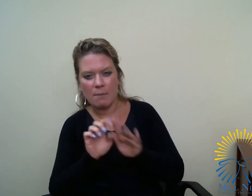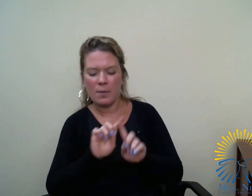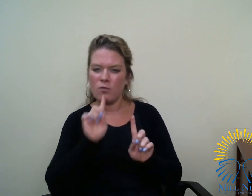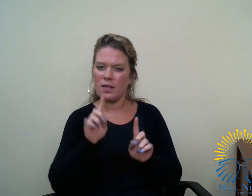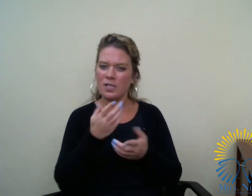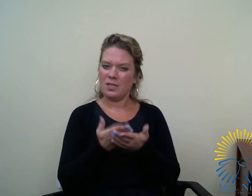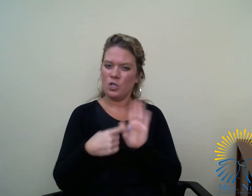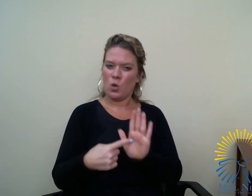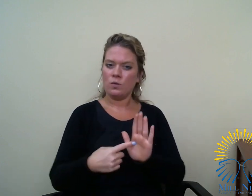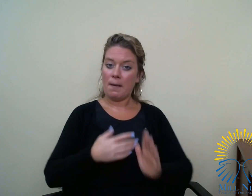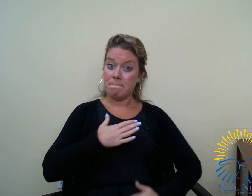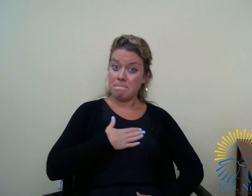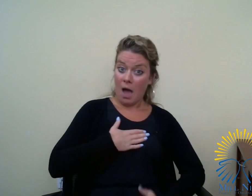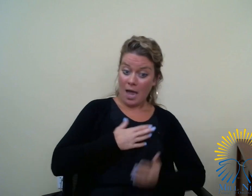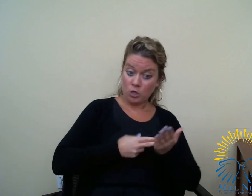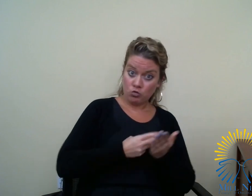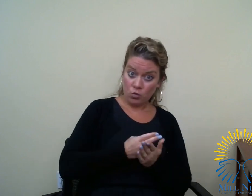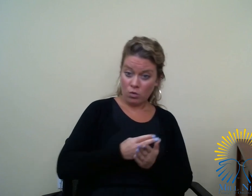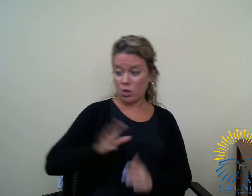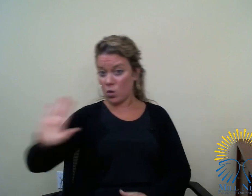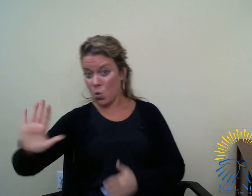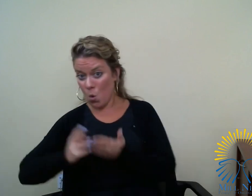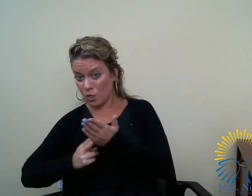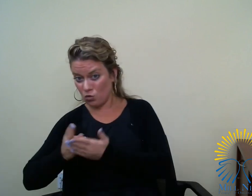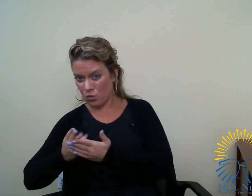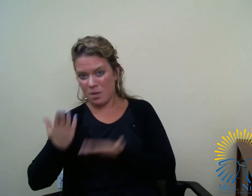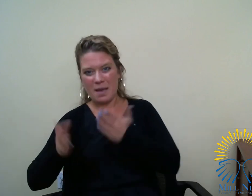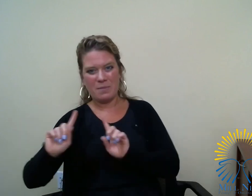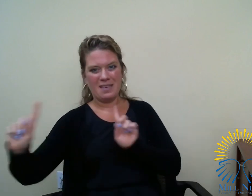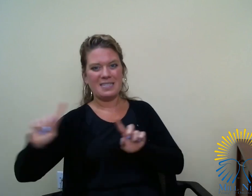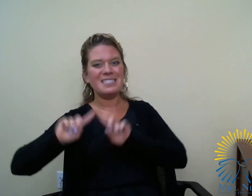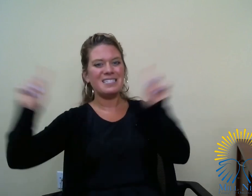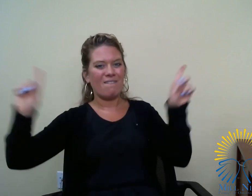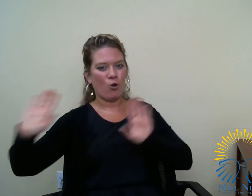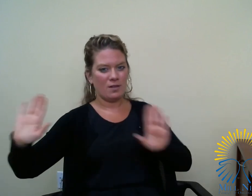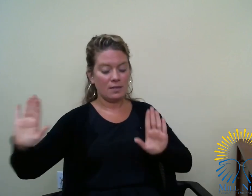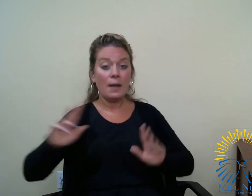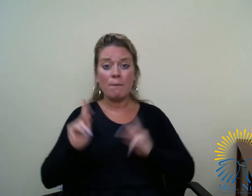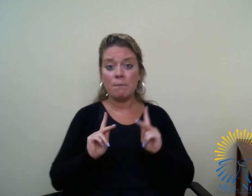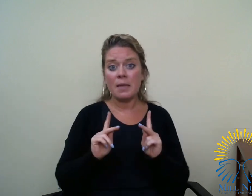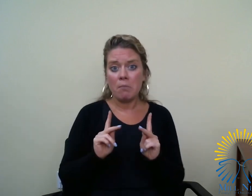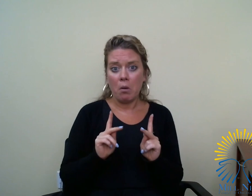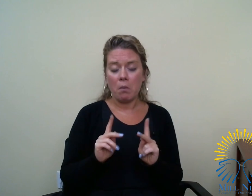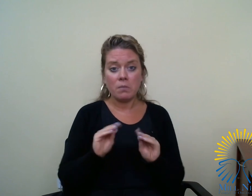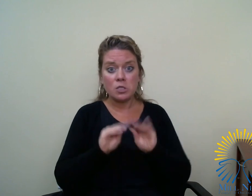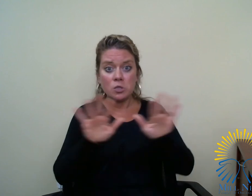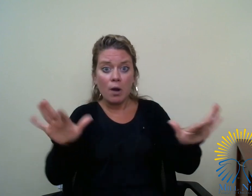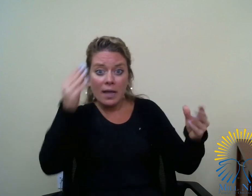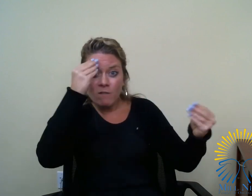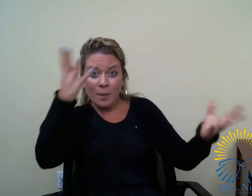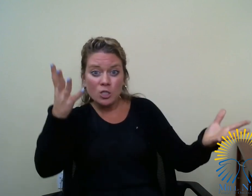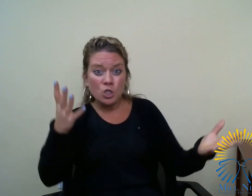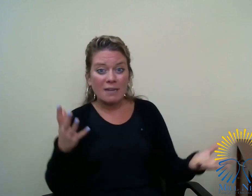that, like, what's true to us may not be true to other people. And so people that think they're spreading misinformation, they don't see it that way. They think they're spreading the